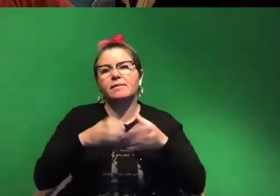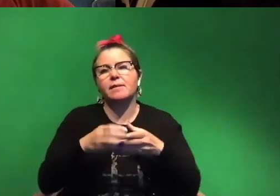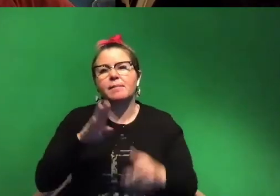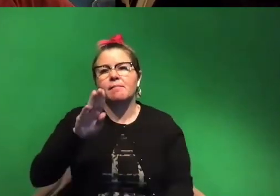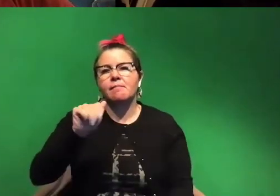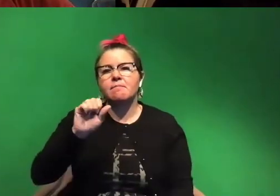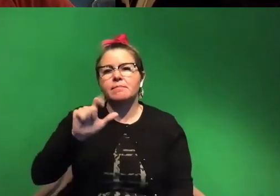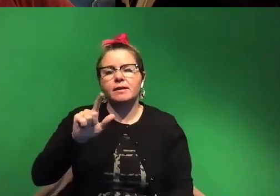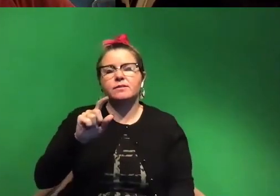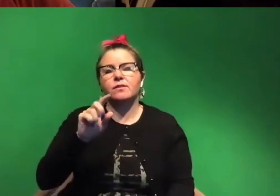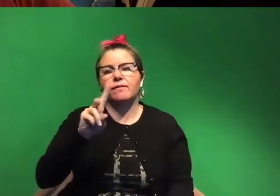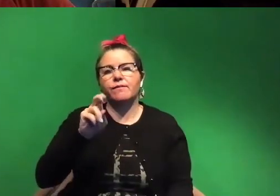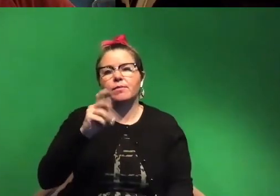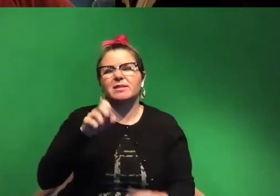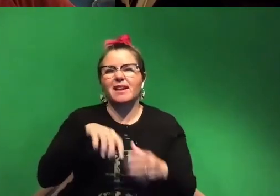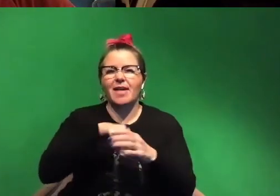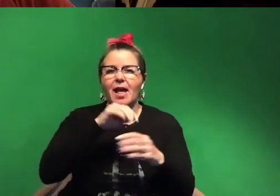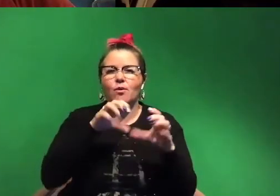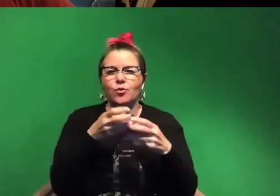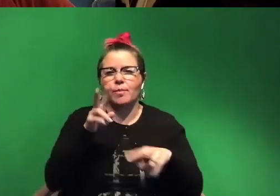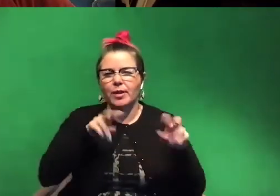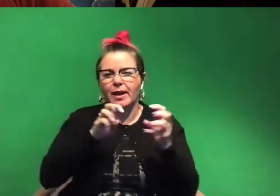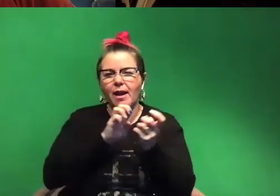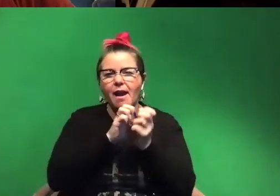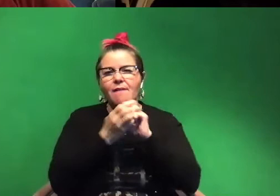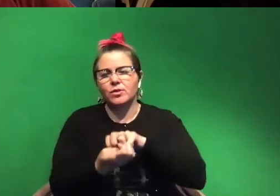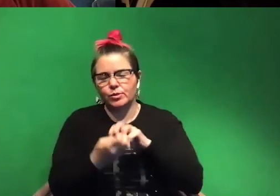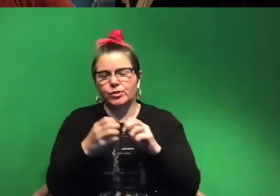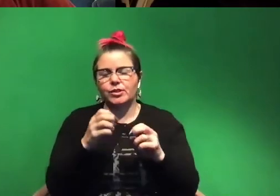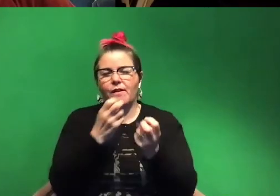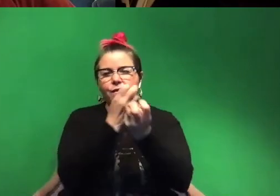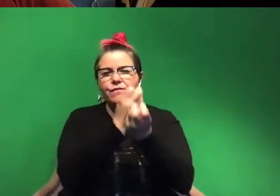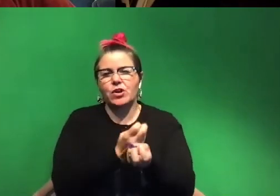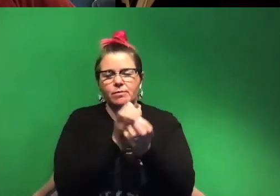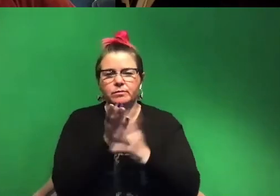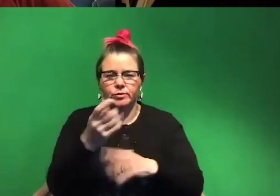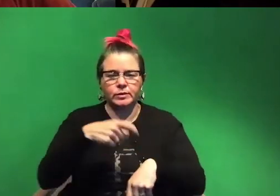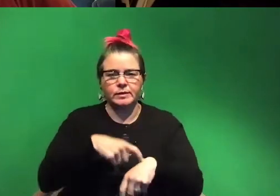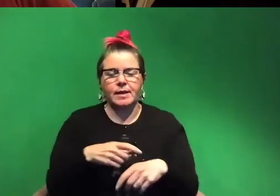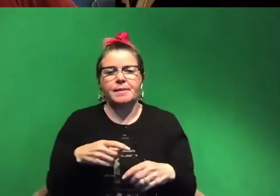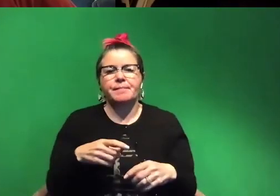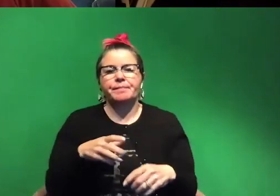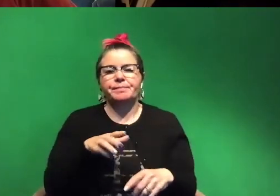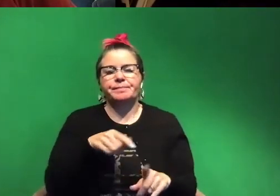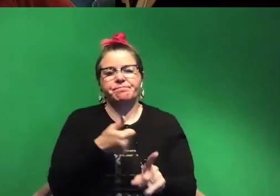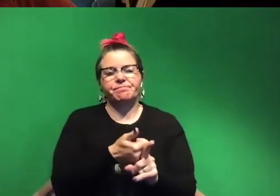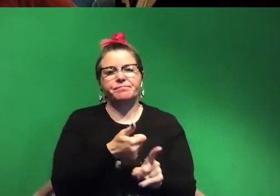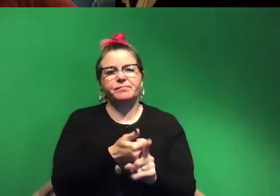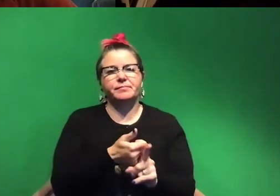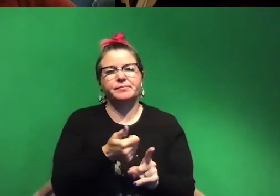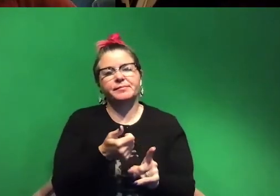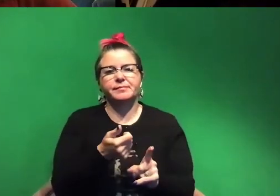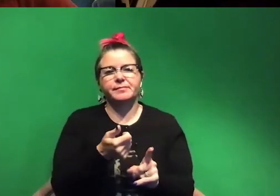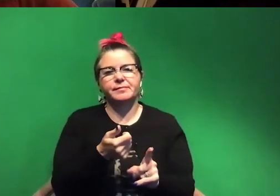vertebrates, or those outgroups, looking at evolution of vertebrates over time. And they're sort of our